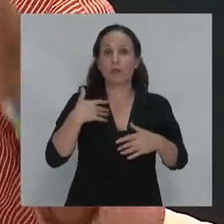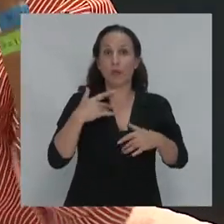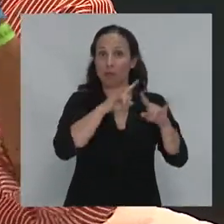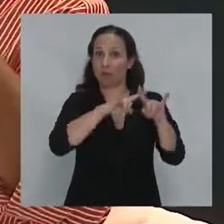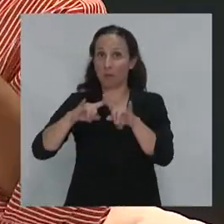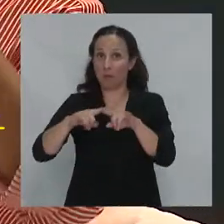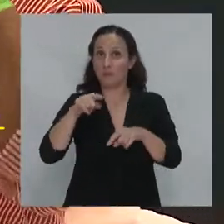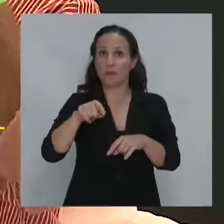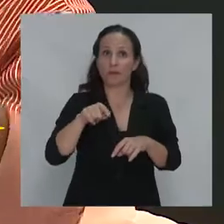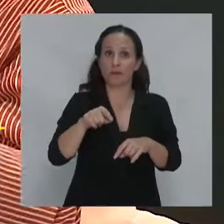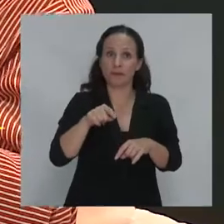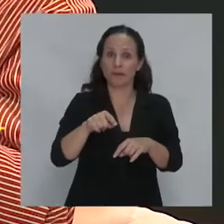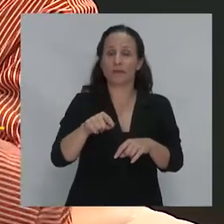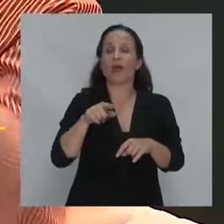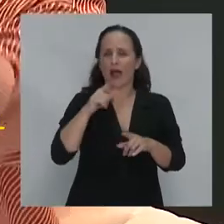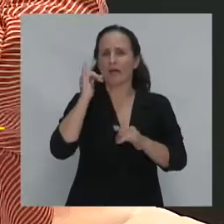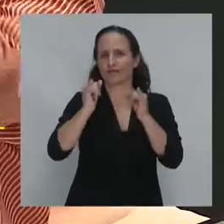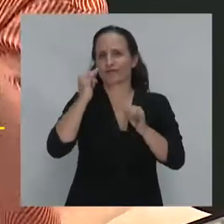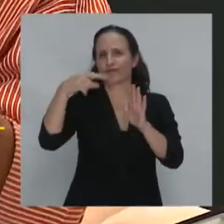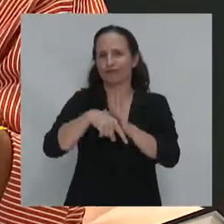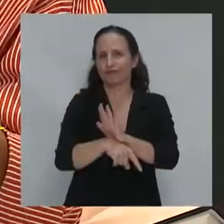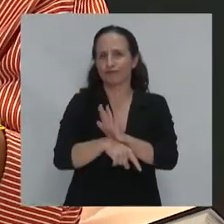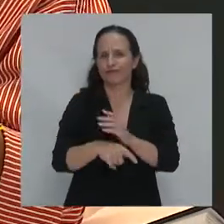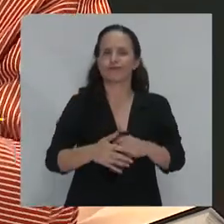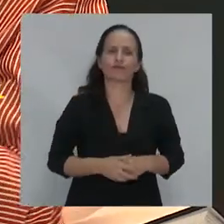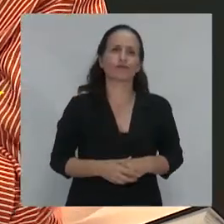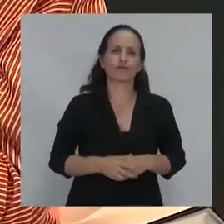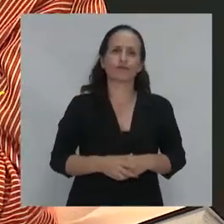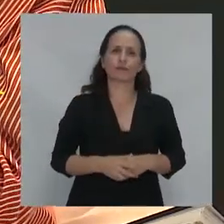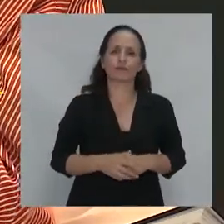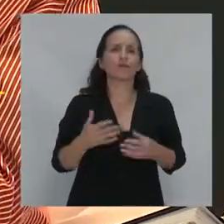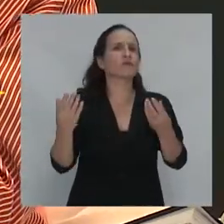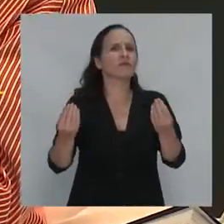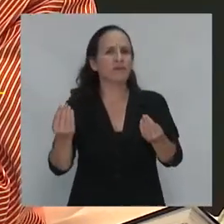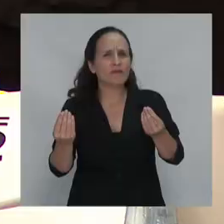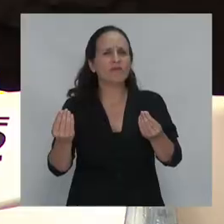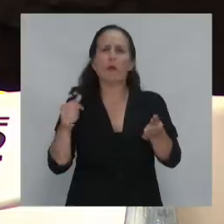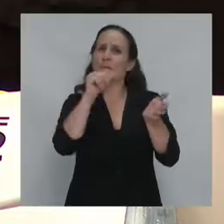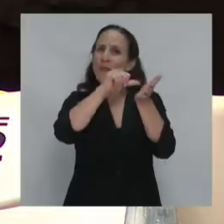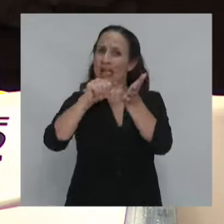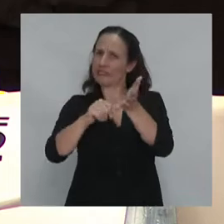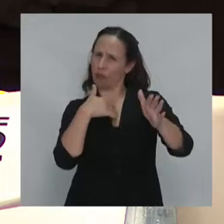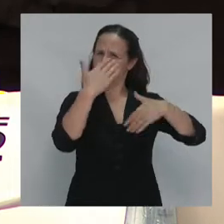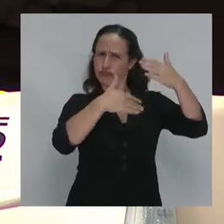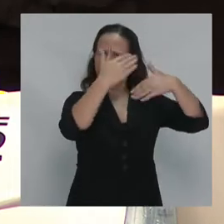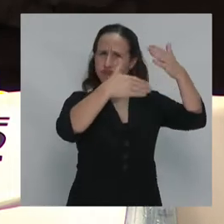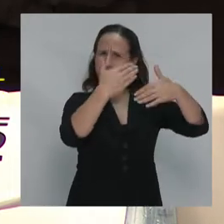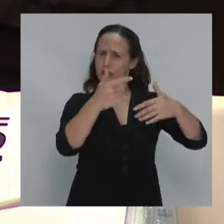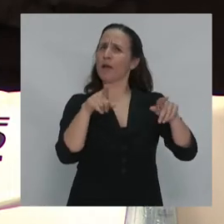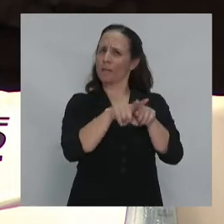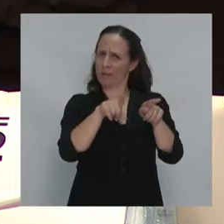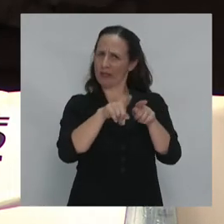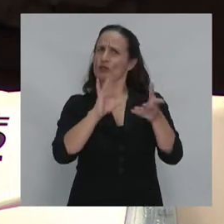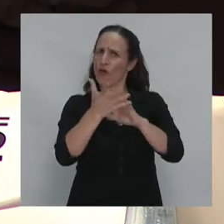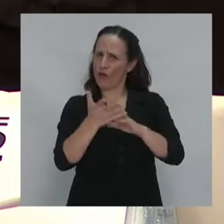but what is striking in the advanced country this division takes place and what that tells you is that in a capitalism which